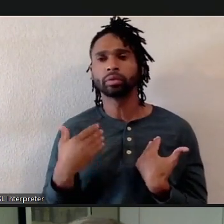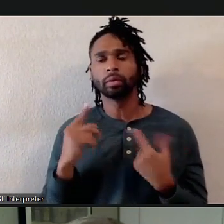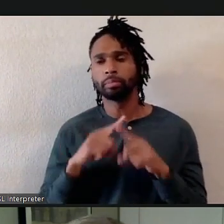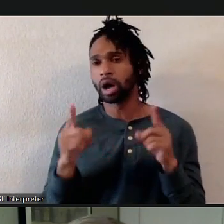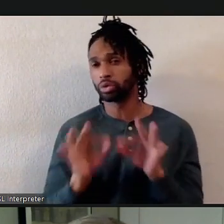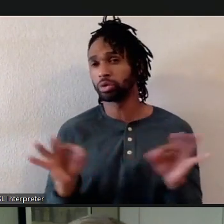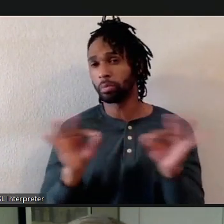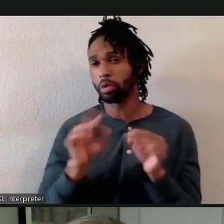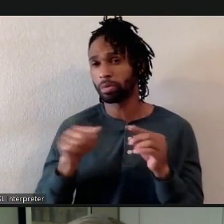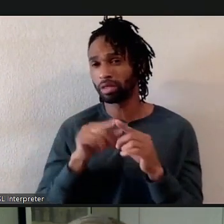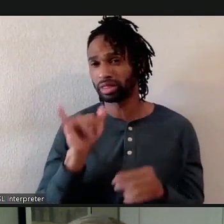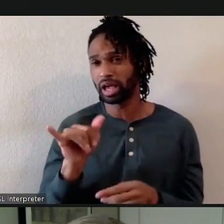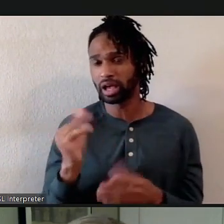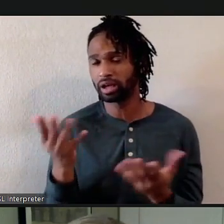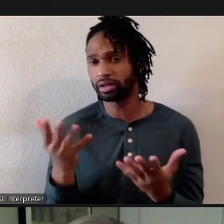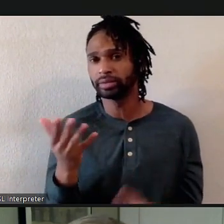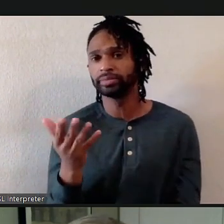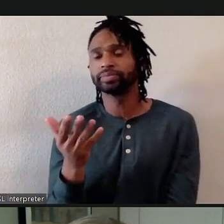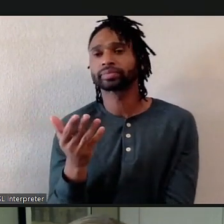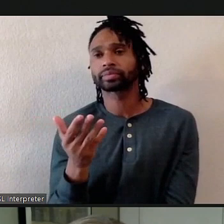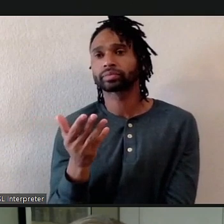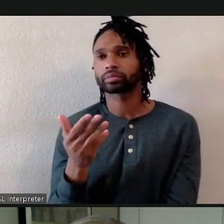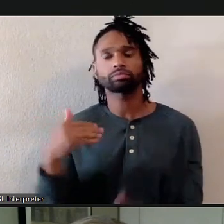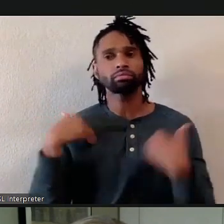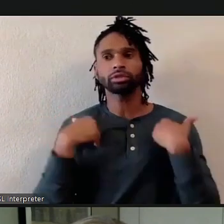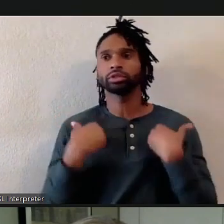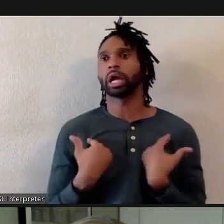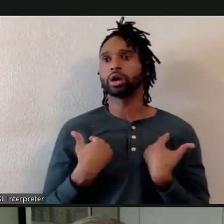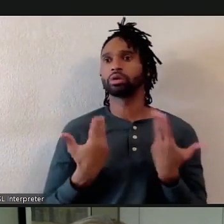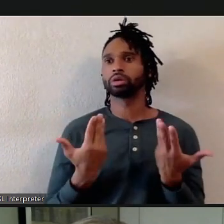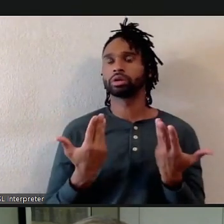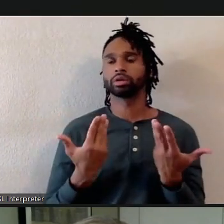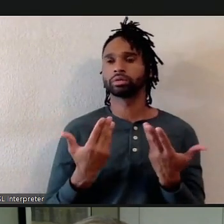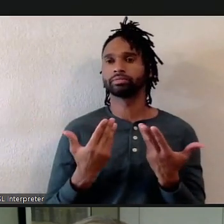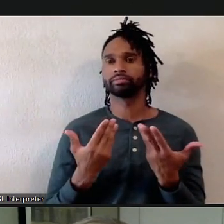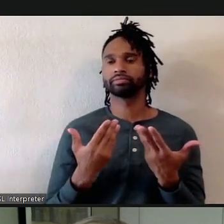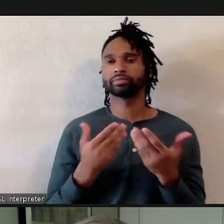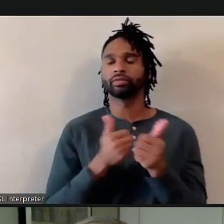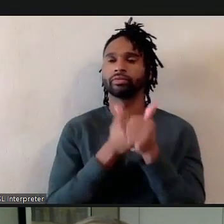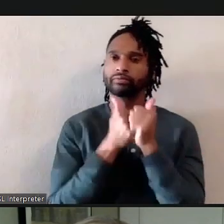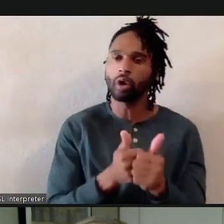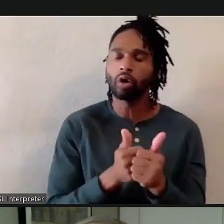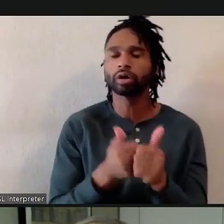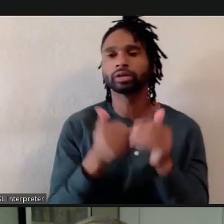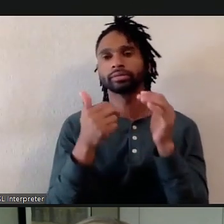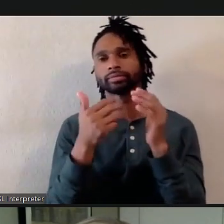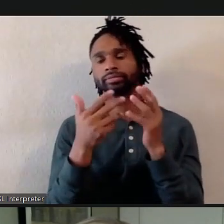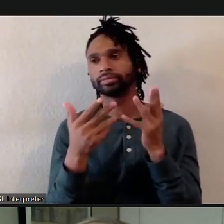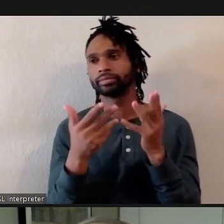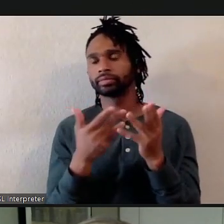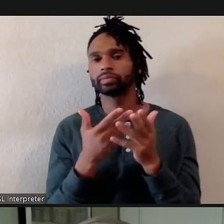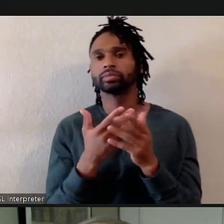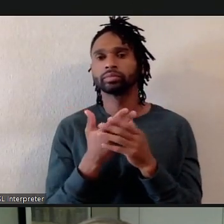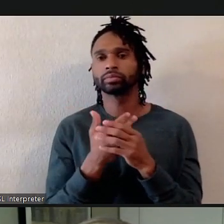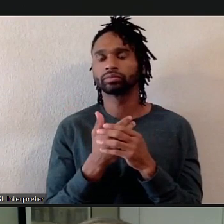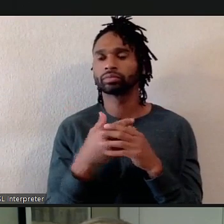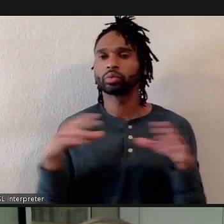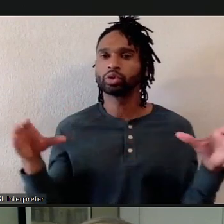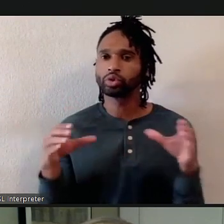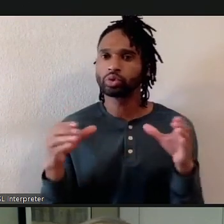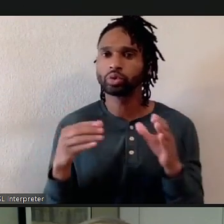just a tiredness of contending with all that we need to do. And perhaps